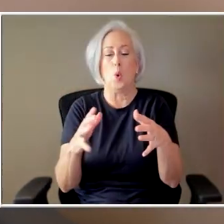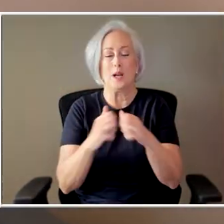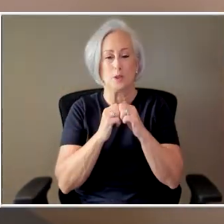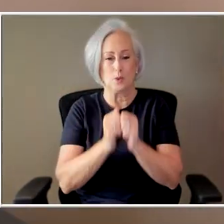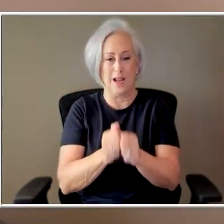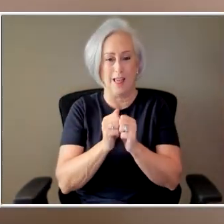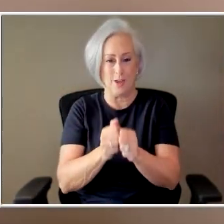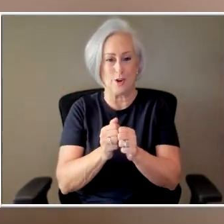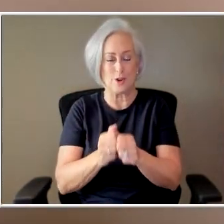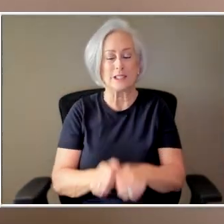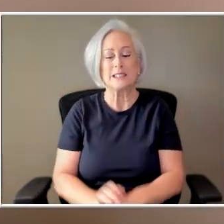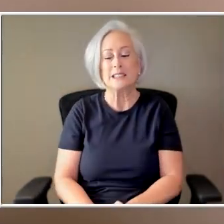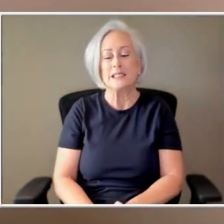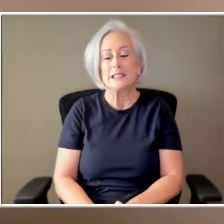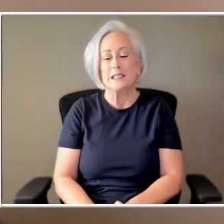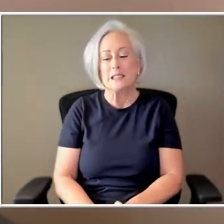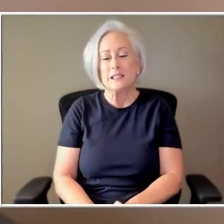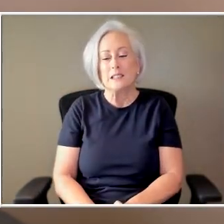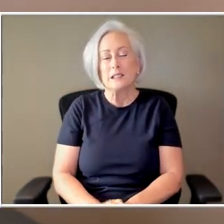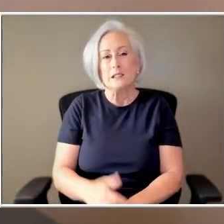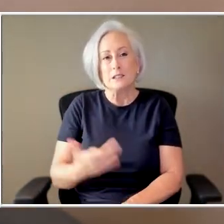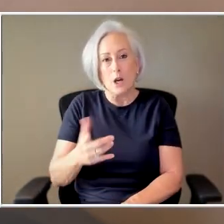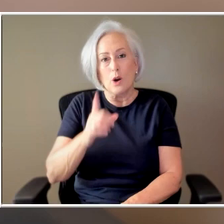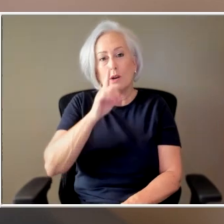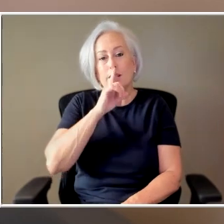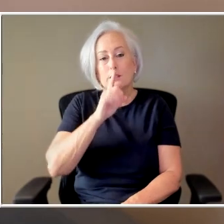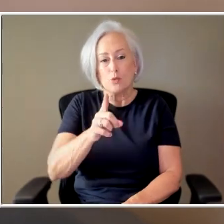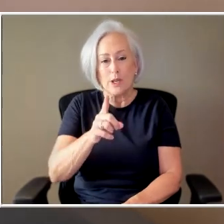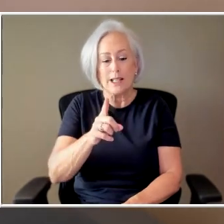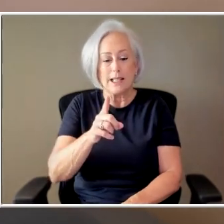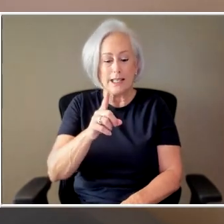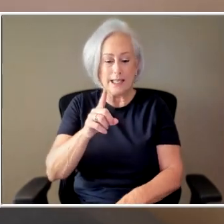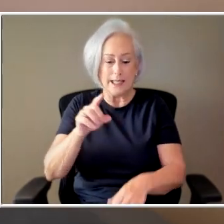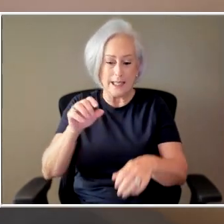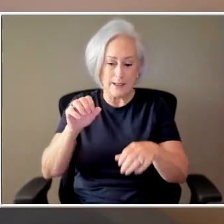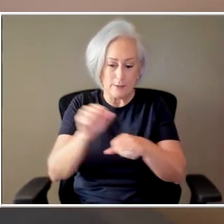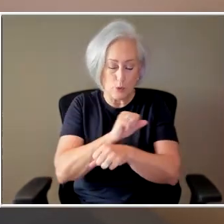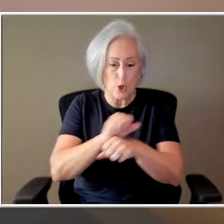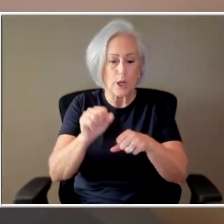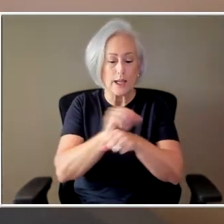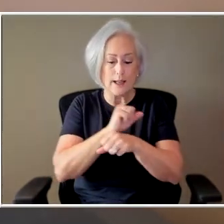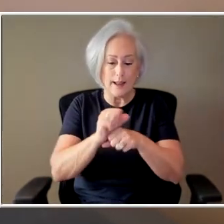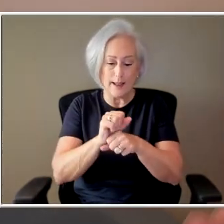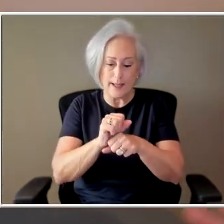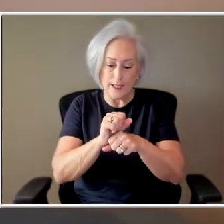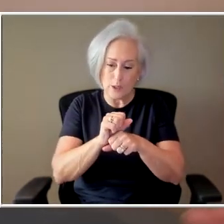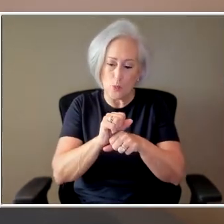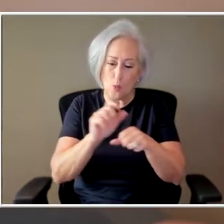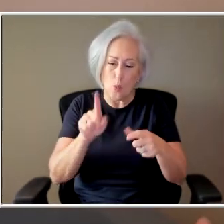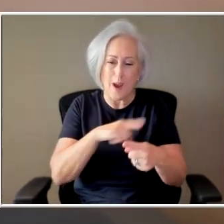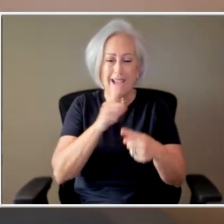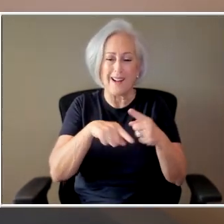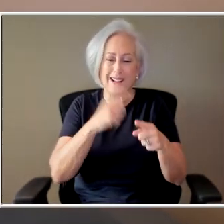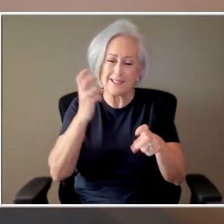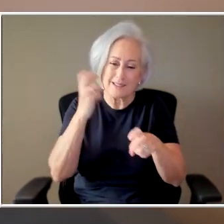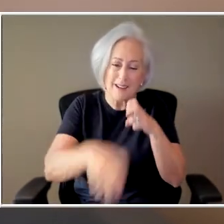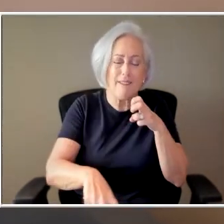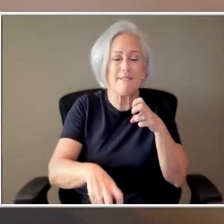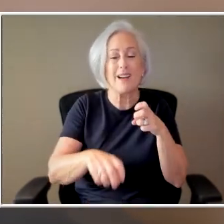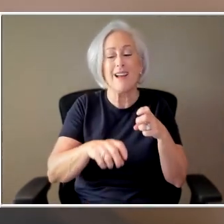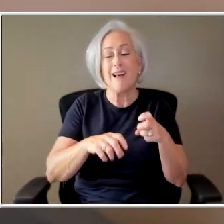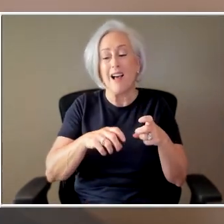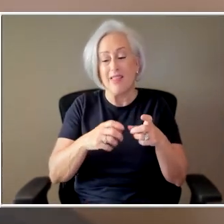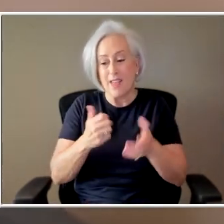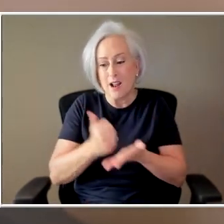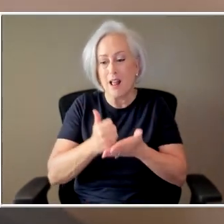on the ride and working through the really low points and then striving for those really high points to kind of see it through to that more or less end